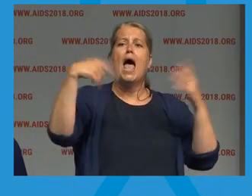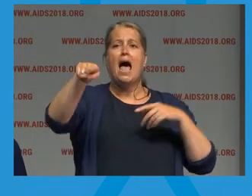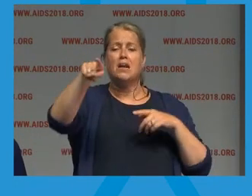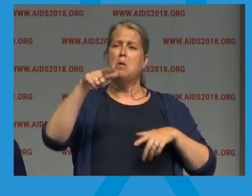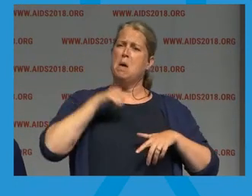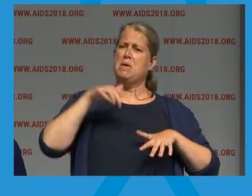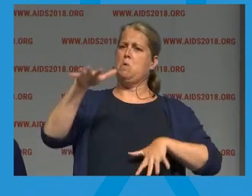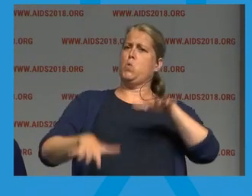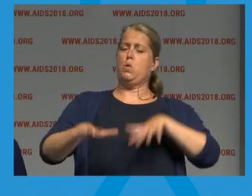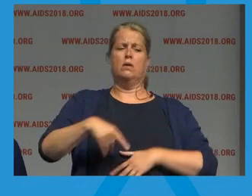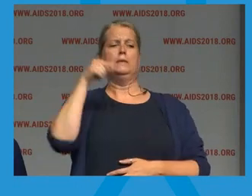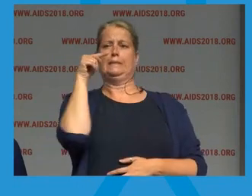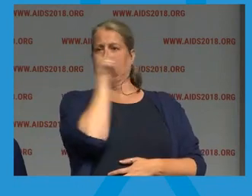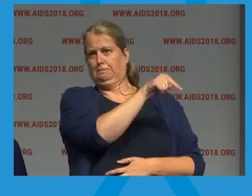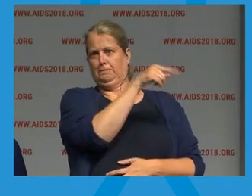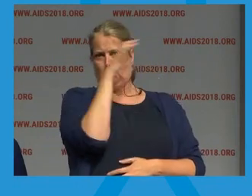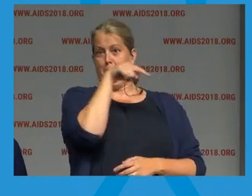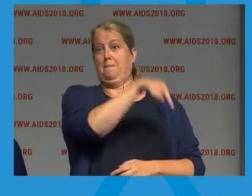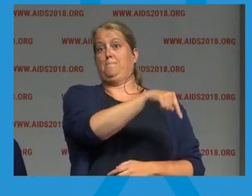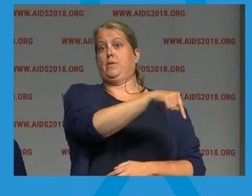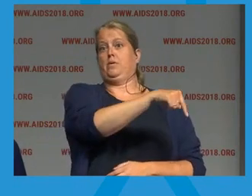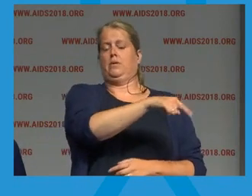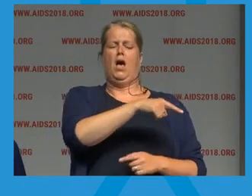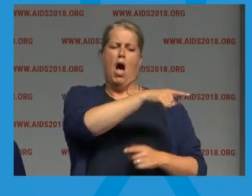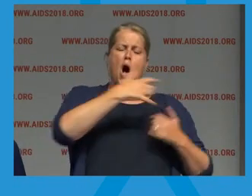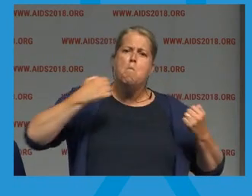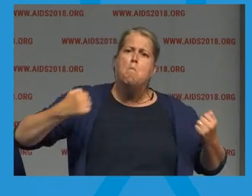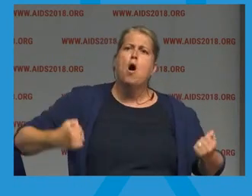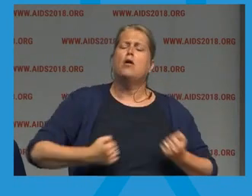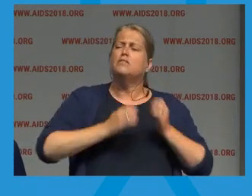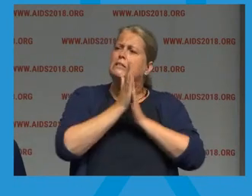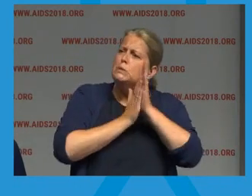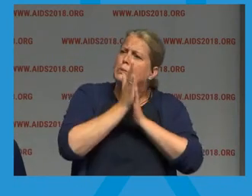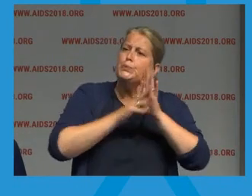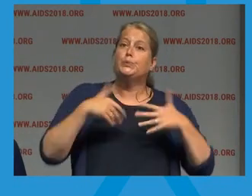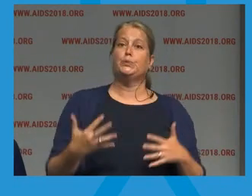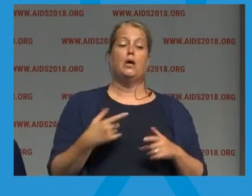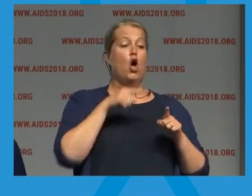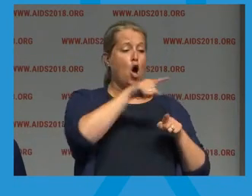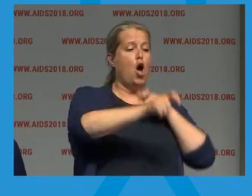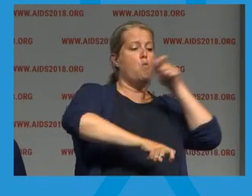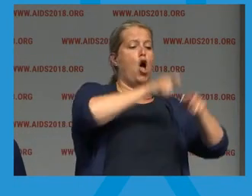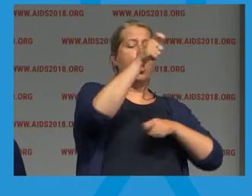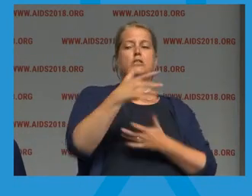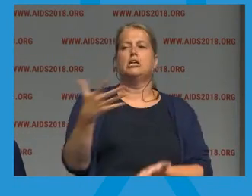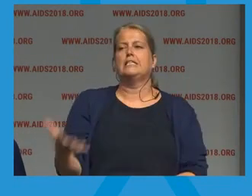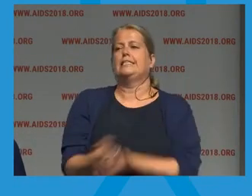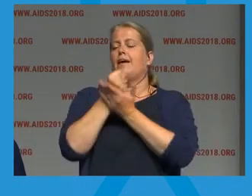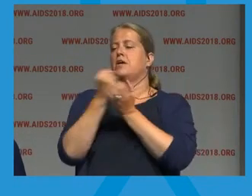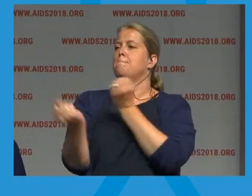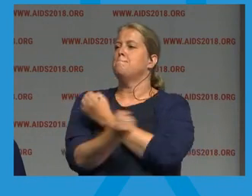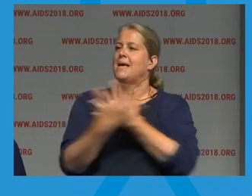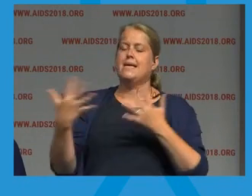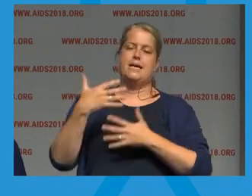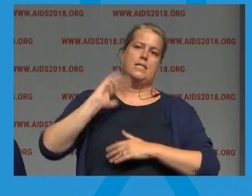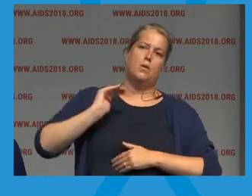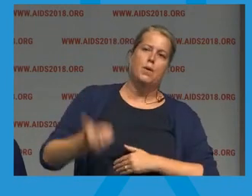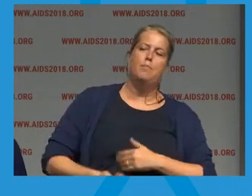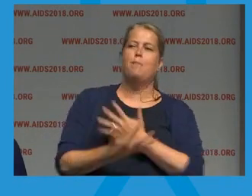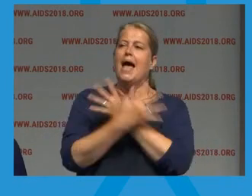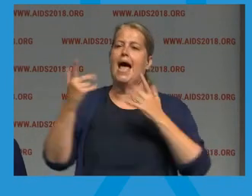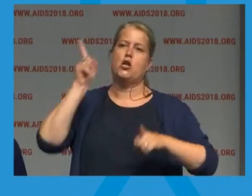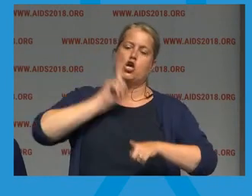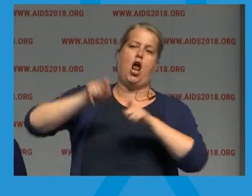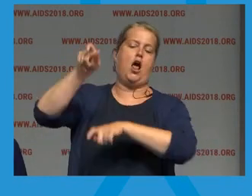that. Motivational. Many girls and women were saved by her words of encouragement. There is